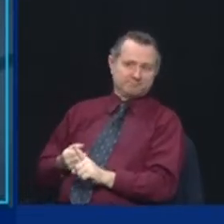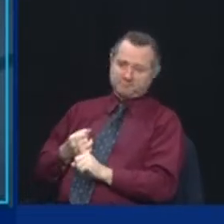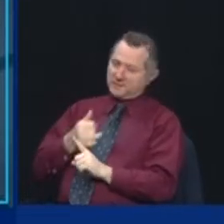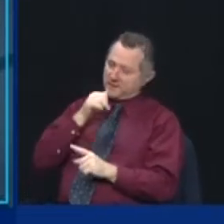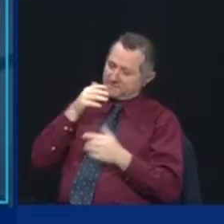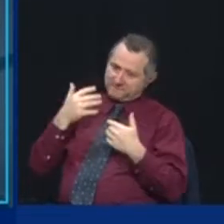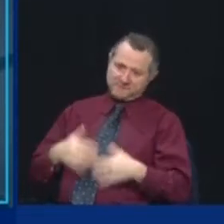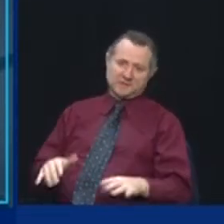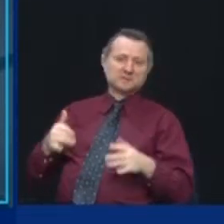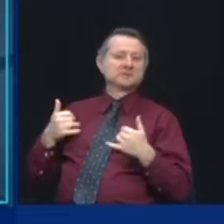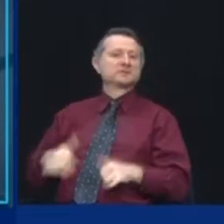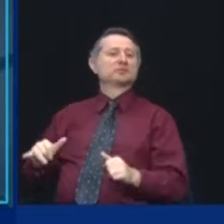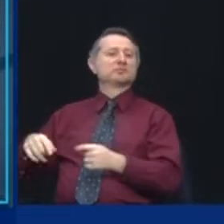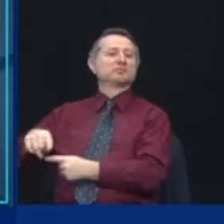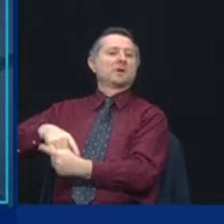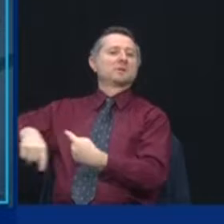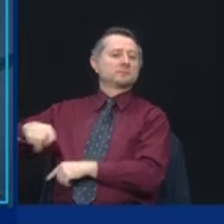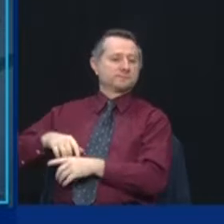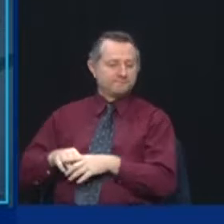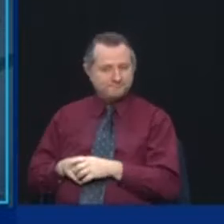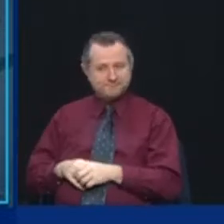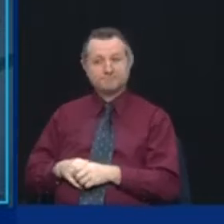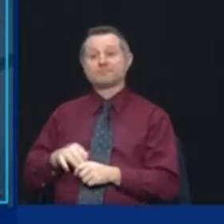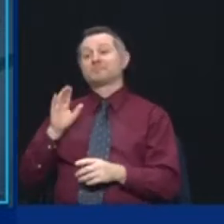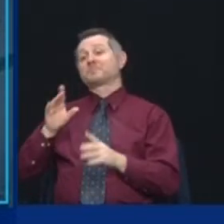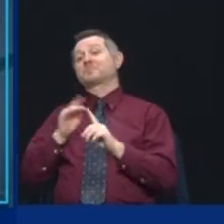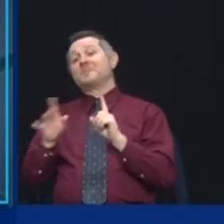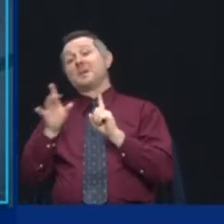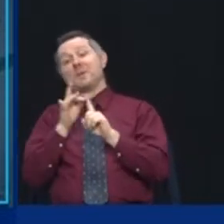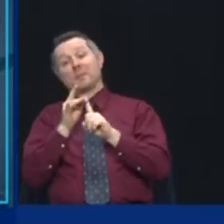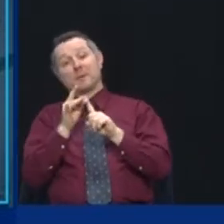COVID. But positivity,